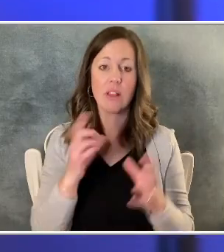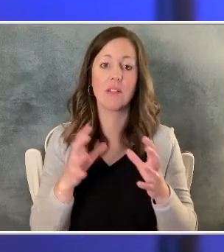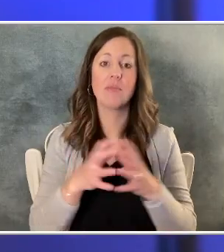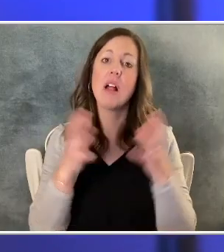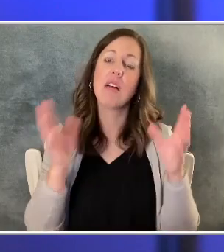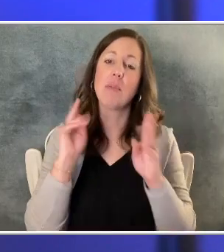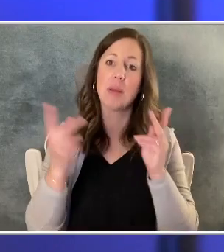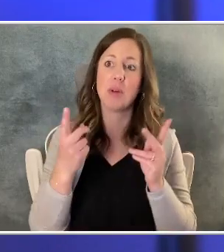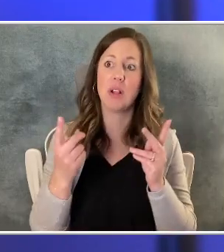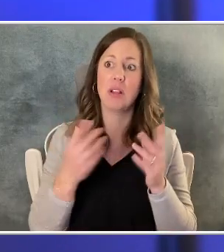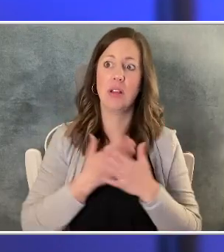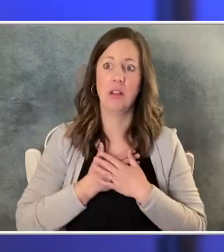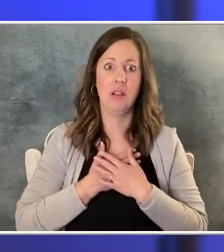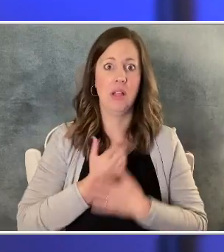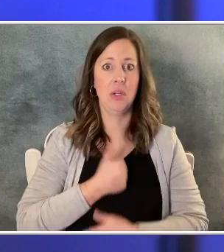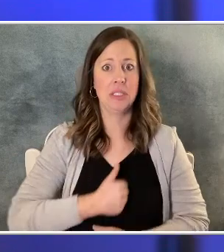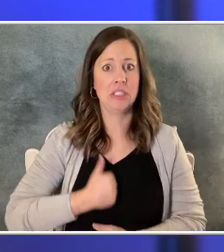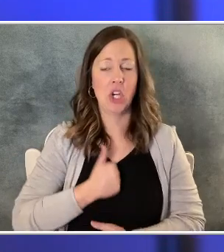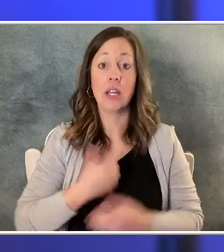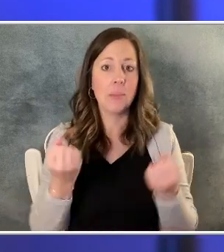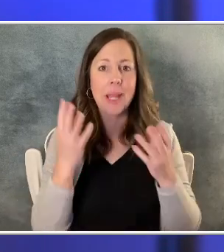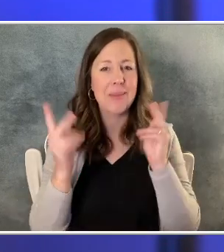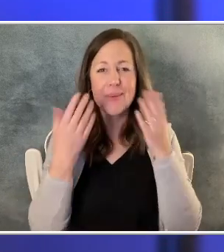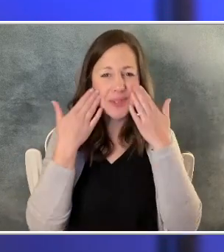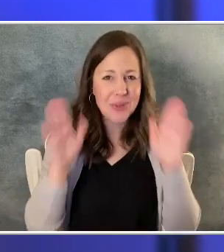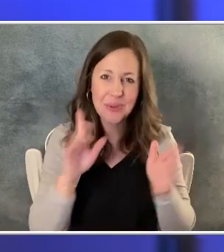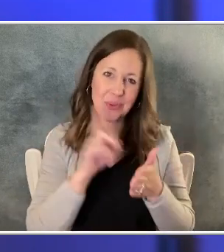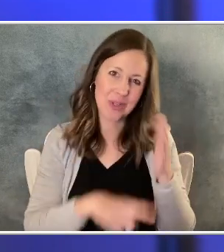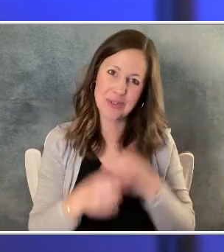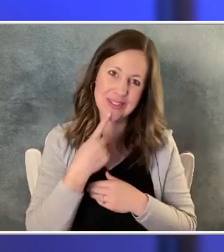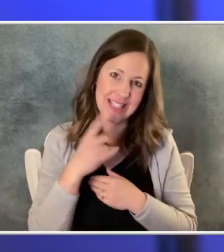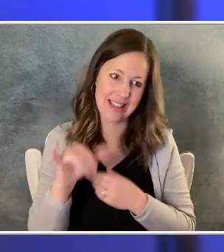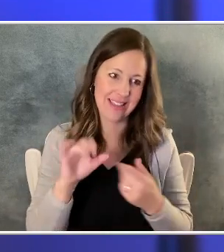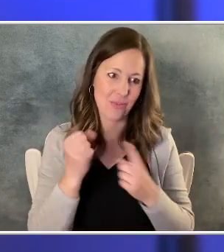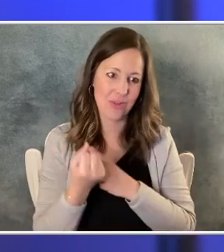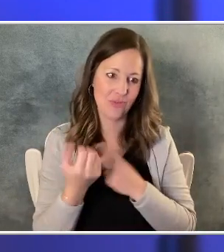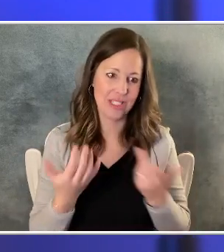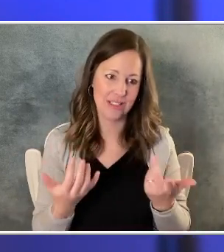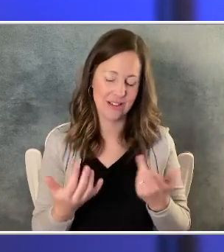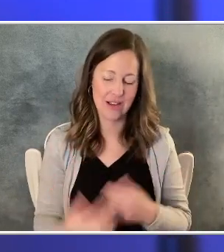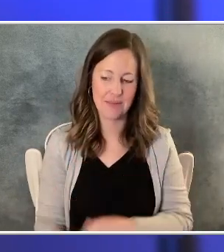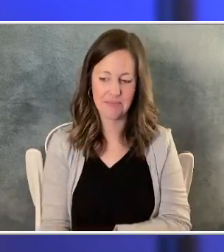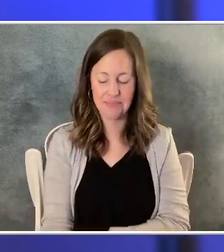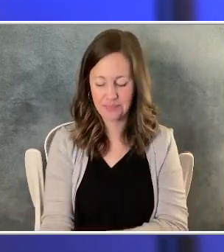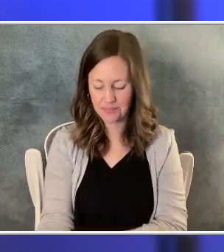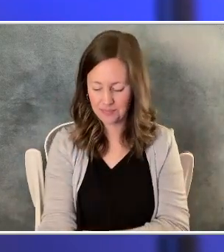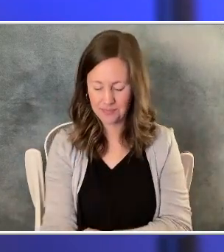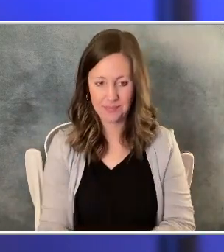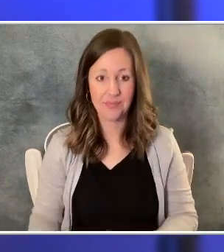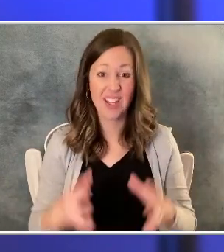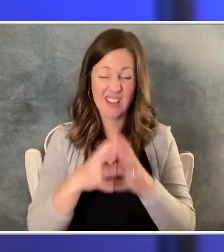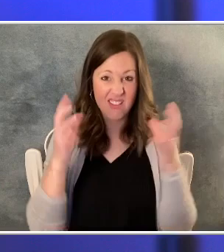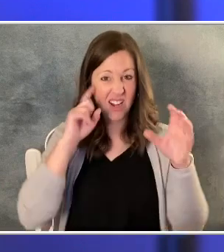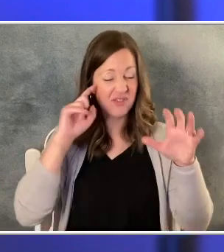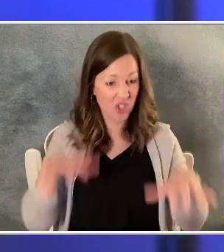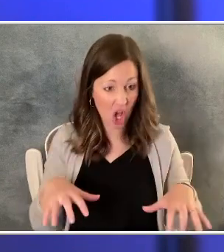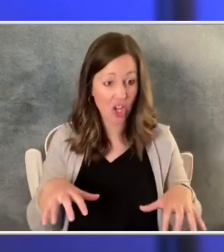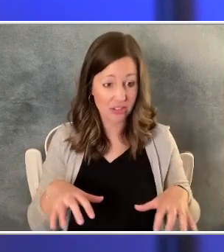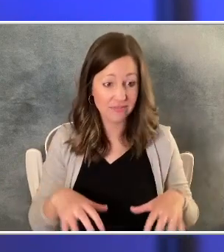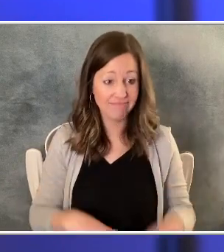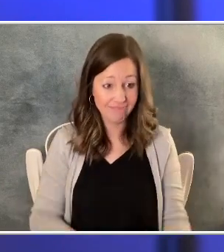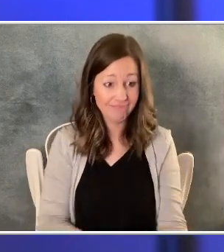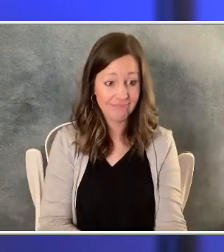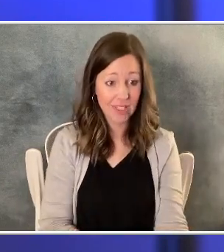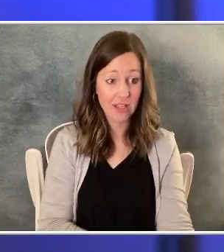don't know what to say in that situation when they hear our stories. A lot of shock, a lot of faces of shock.